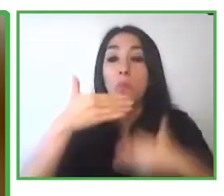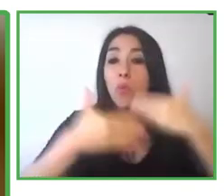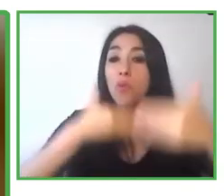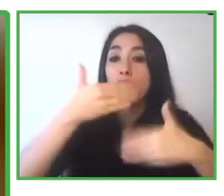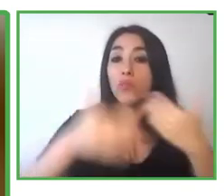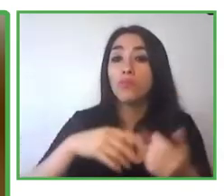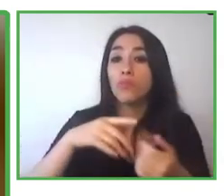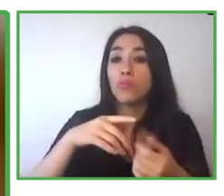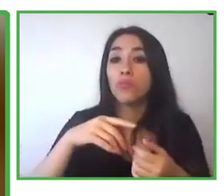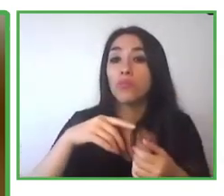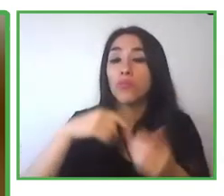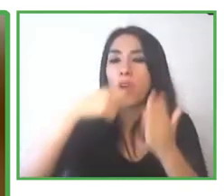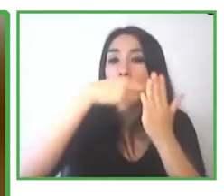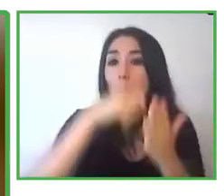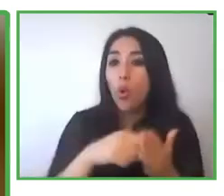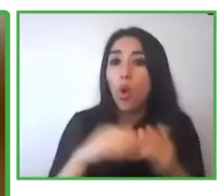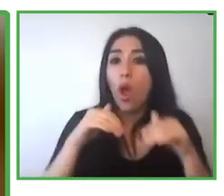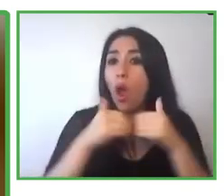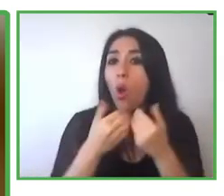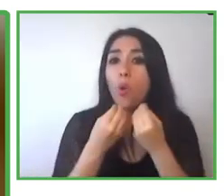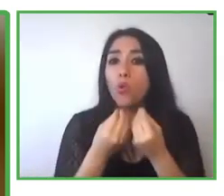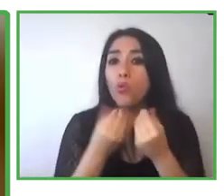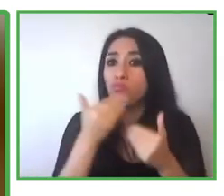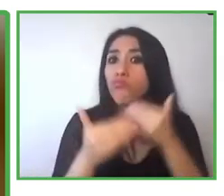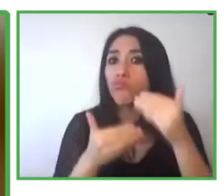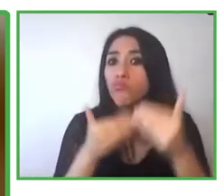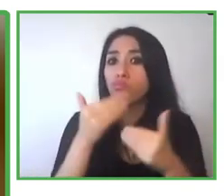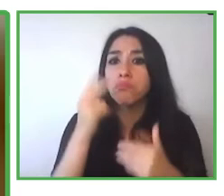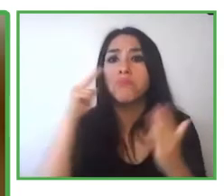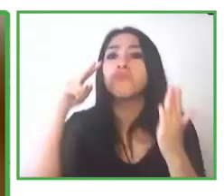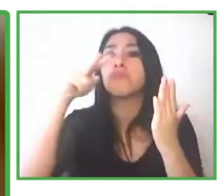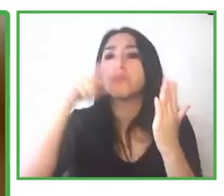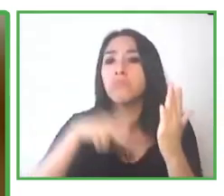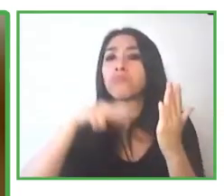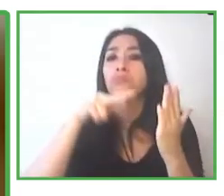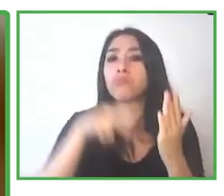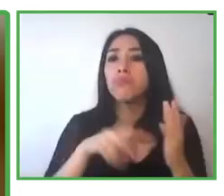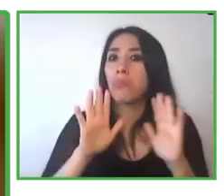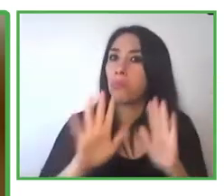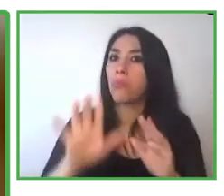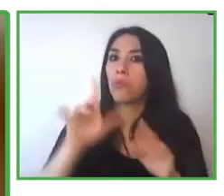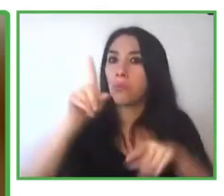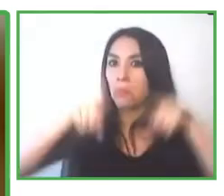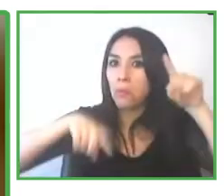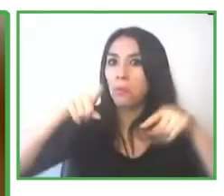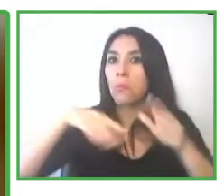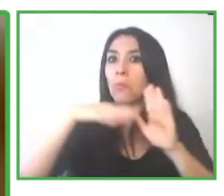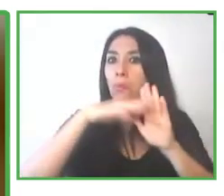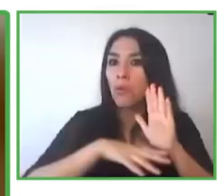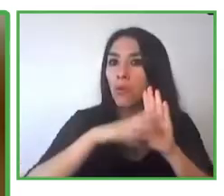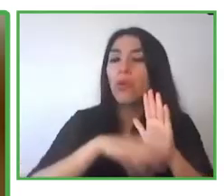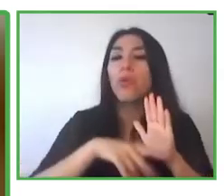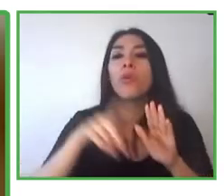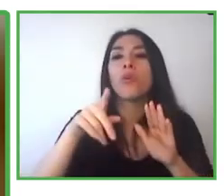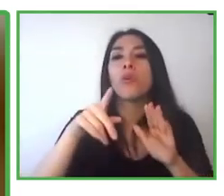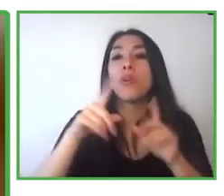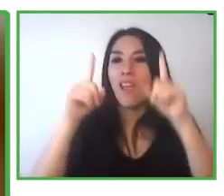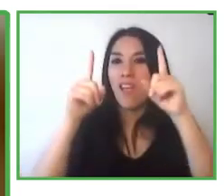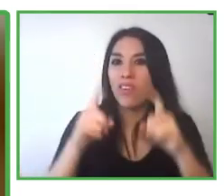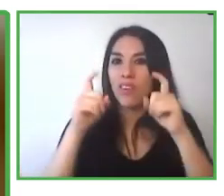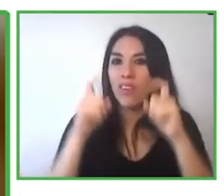the with the training and the impact, both teams at Fundación INRPAC have